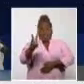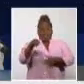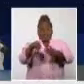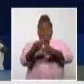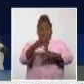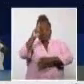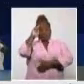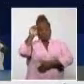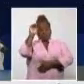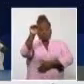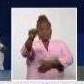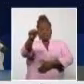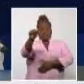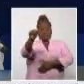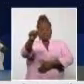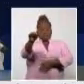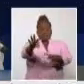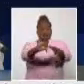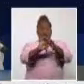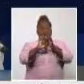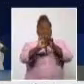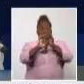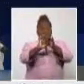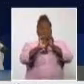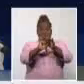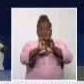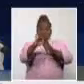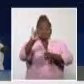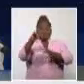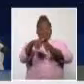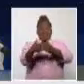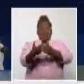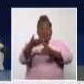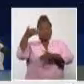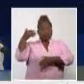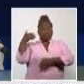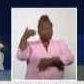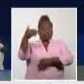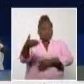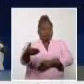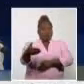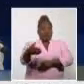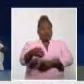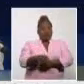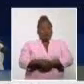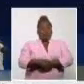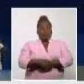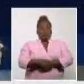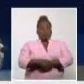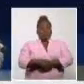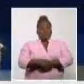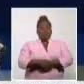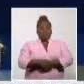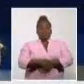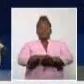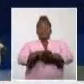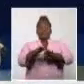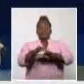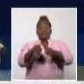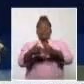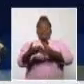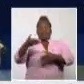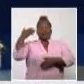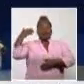And despite the efforts by our health professionals in the care and the